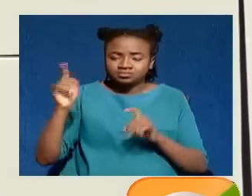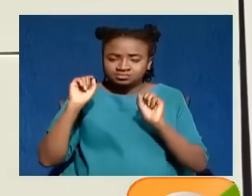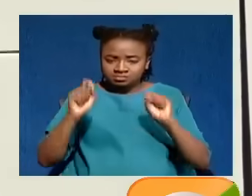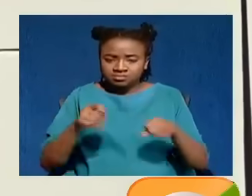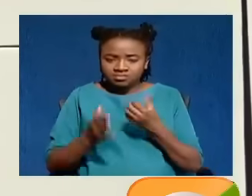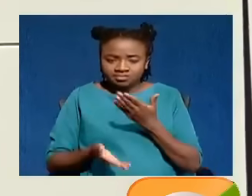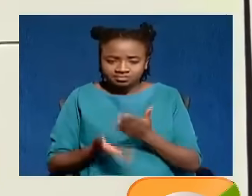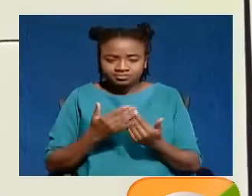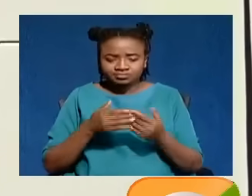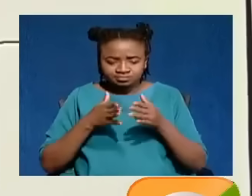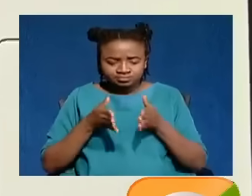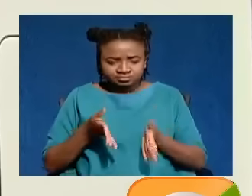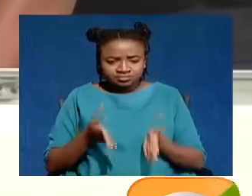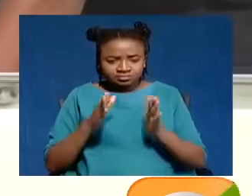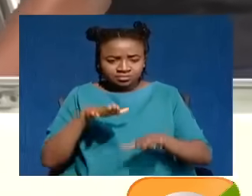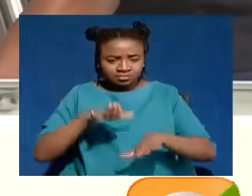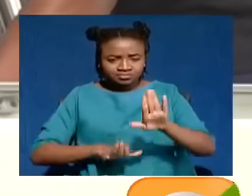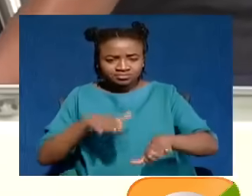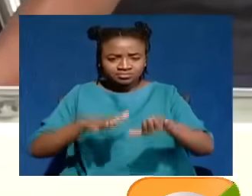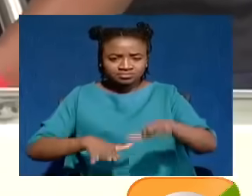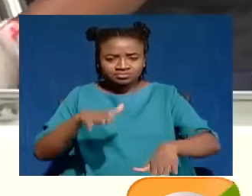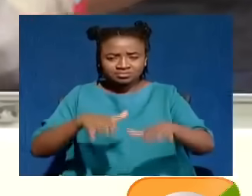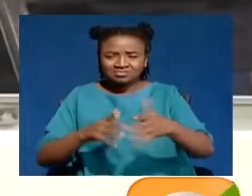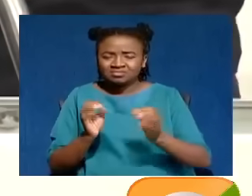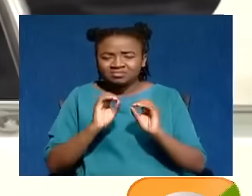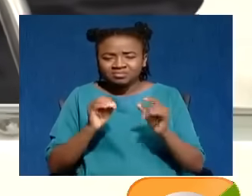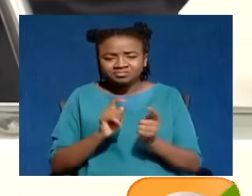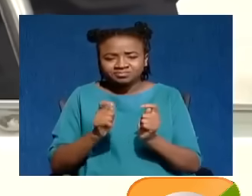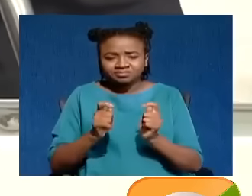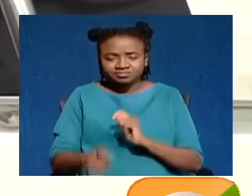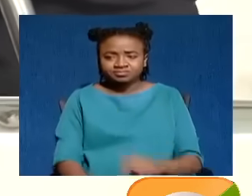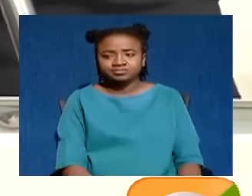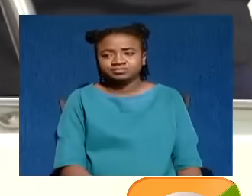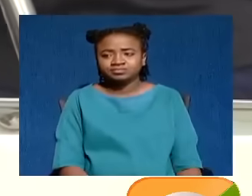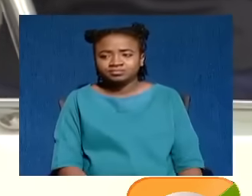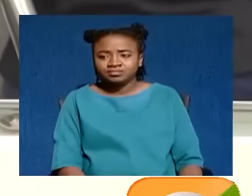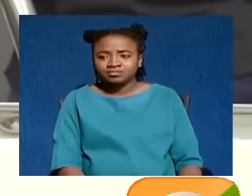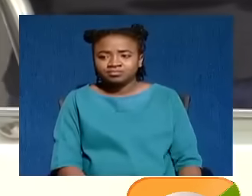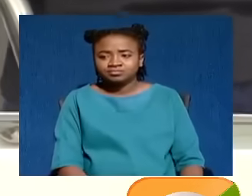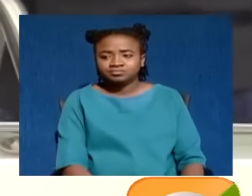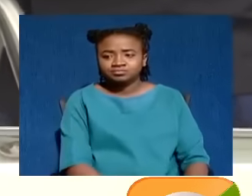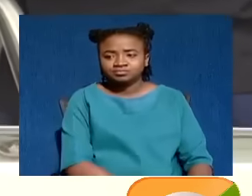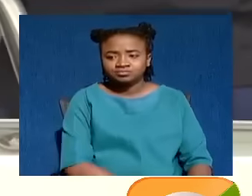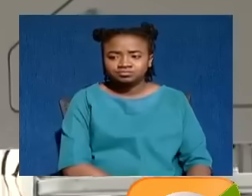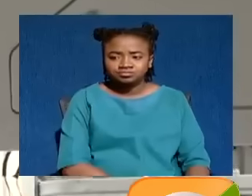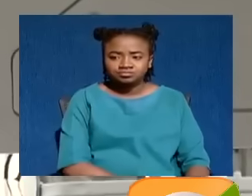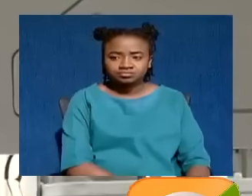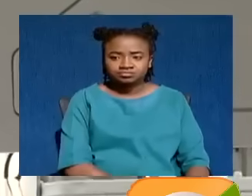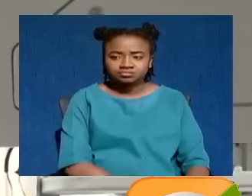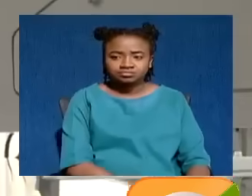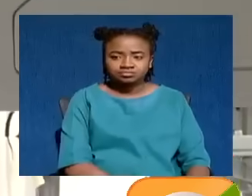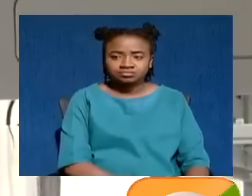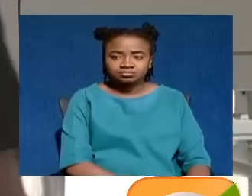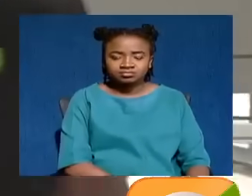Nairobi's challenging road conditions, fitted with stronger batteries and backed by local servicing for reliability.